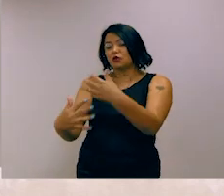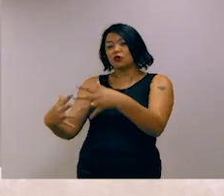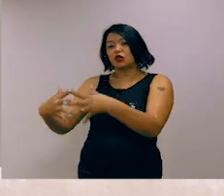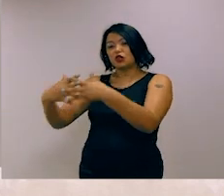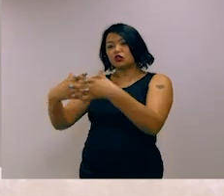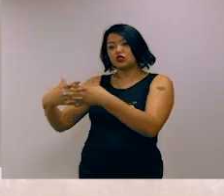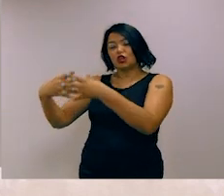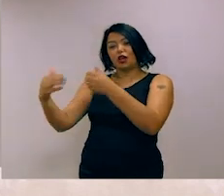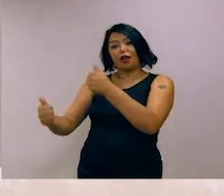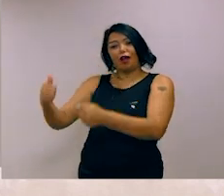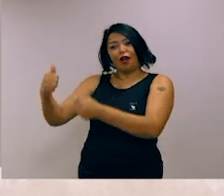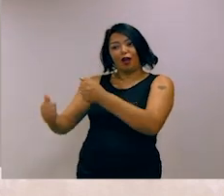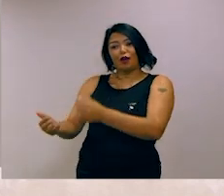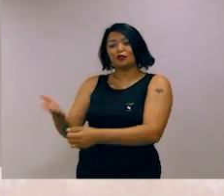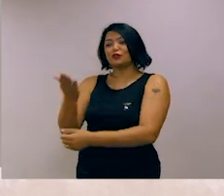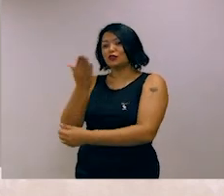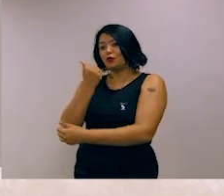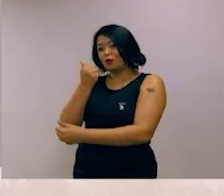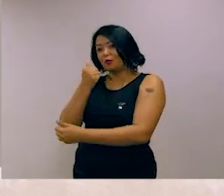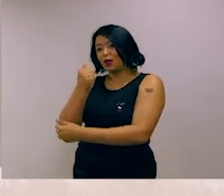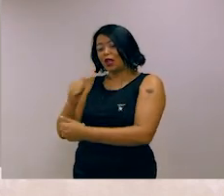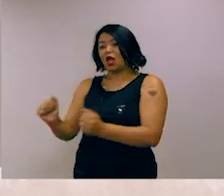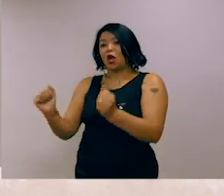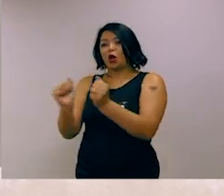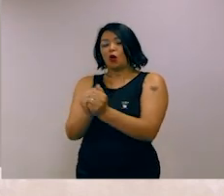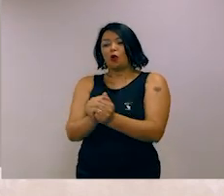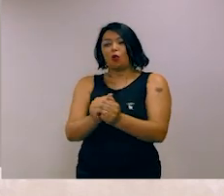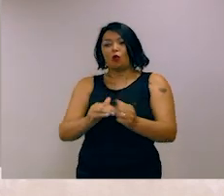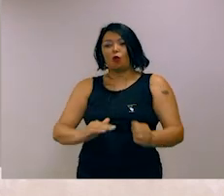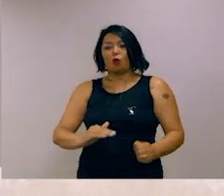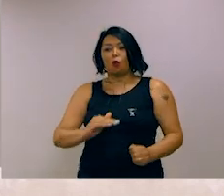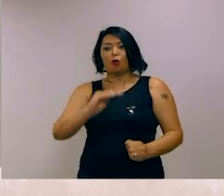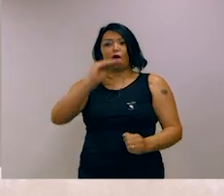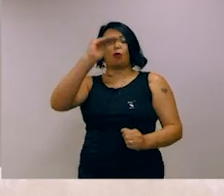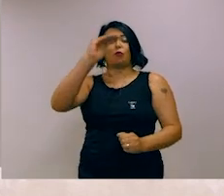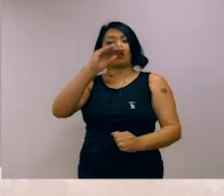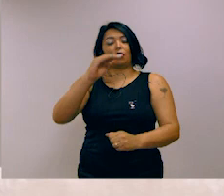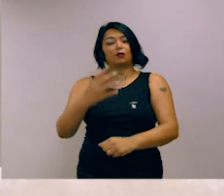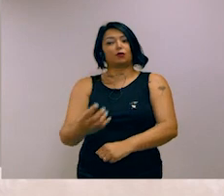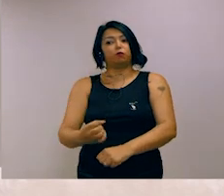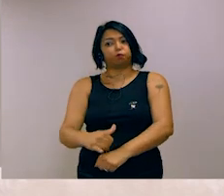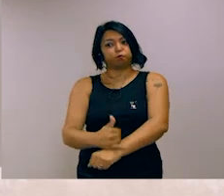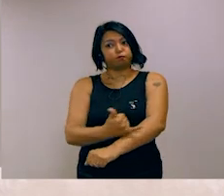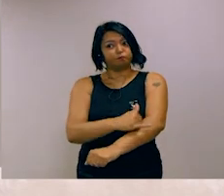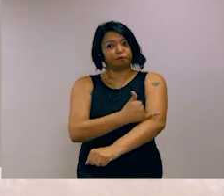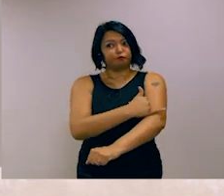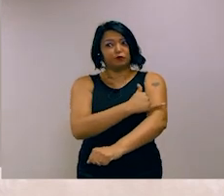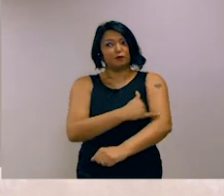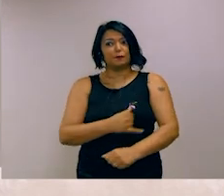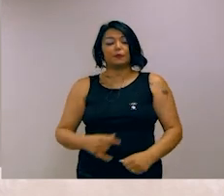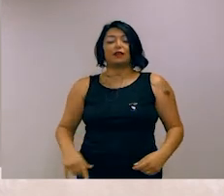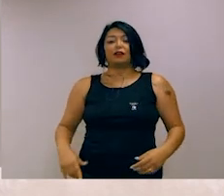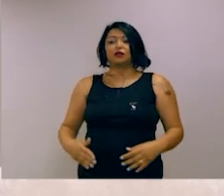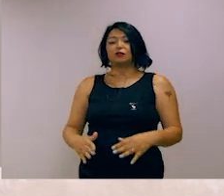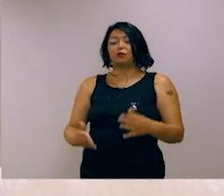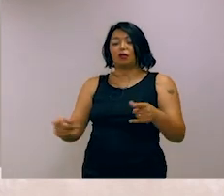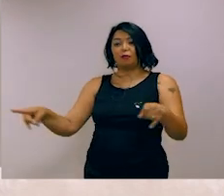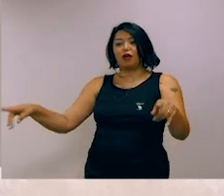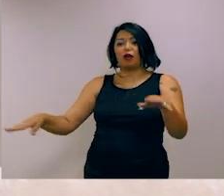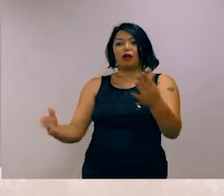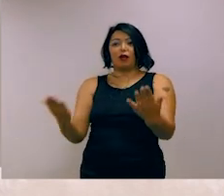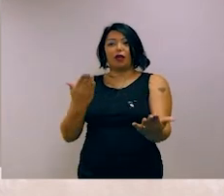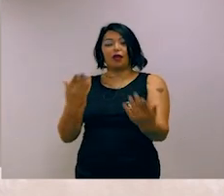Furthermore, we found a negative correlation between fast food consumption and education, and